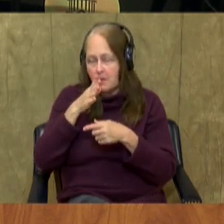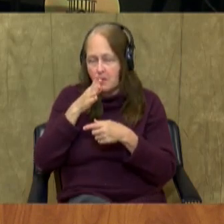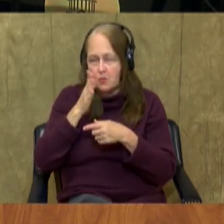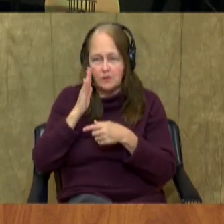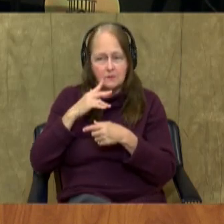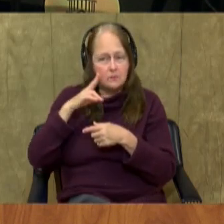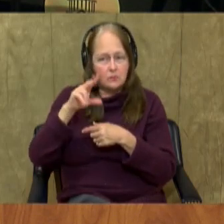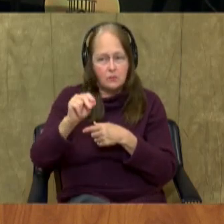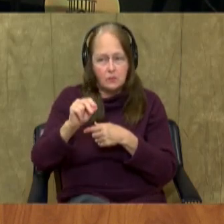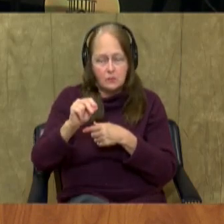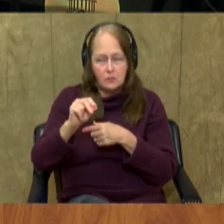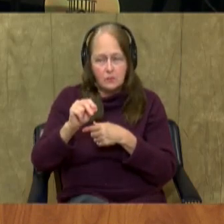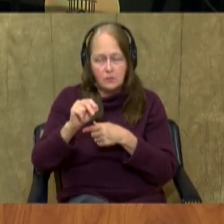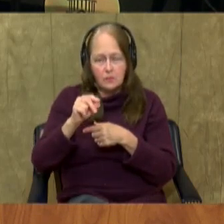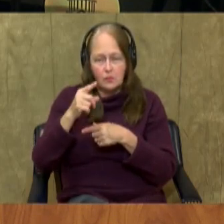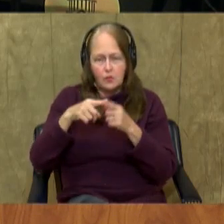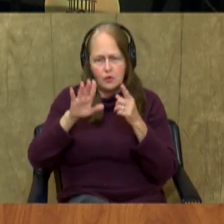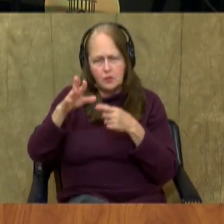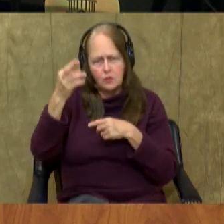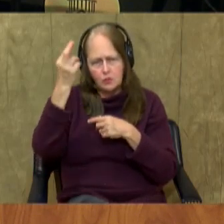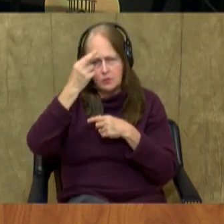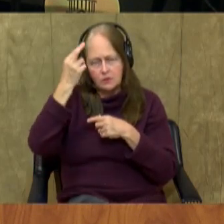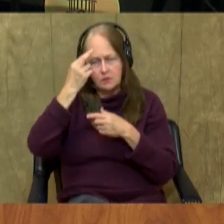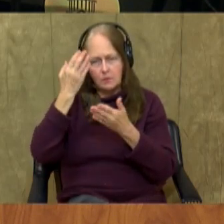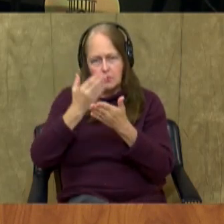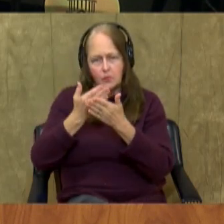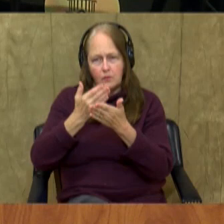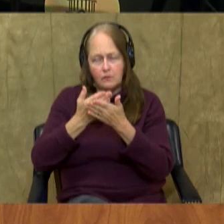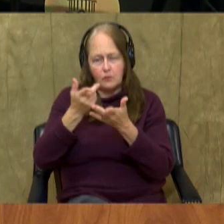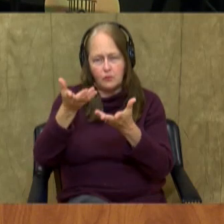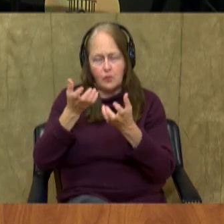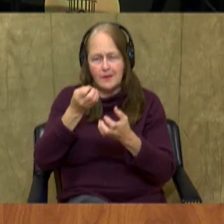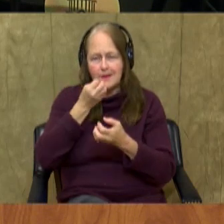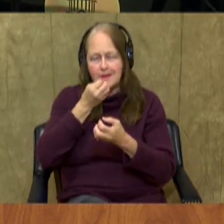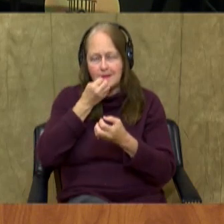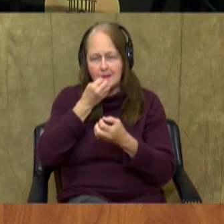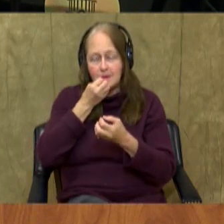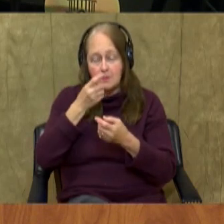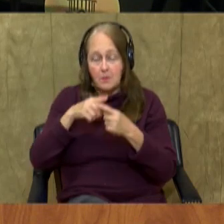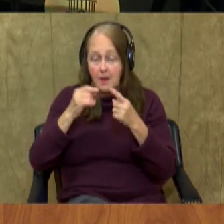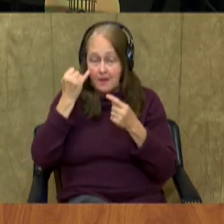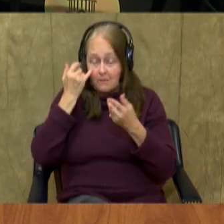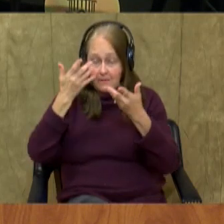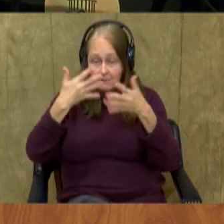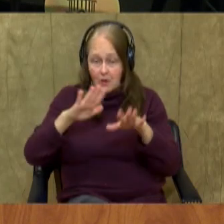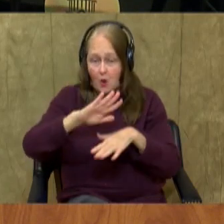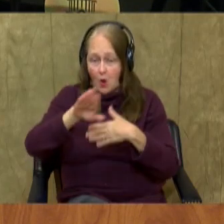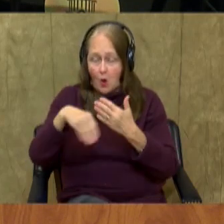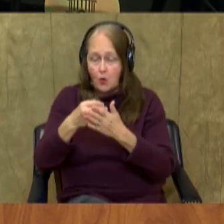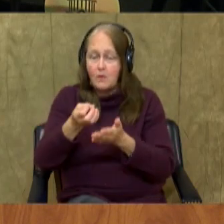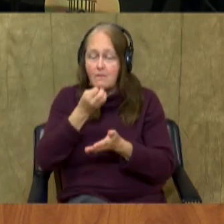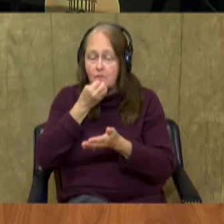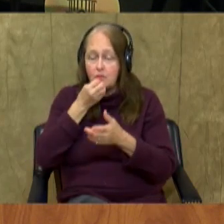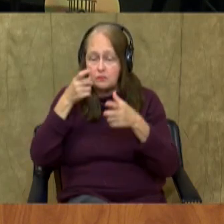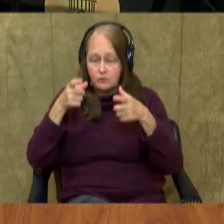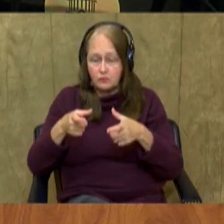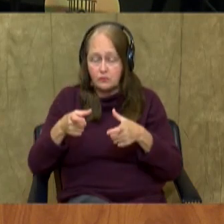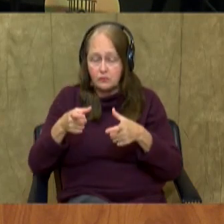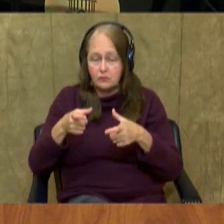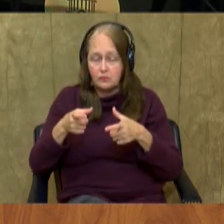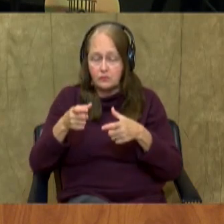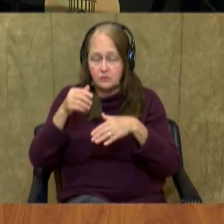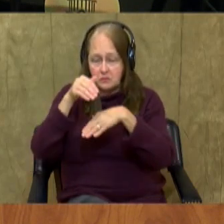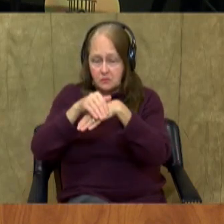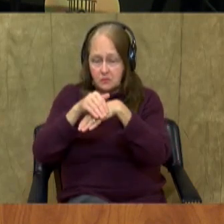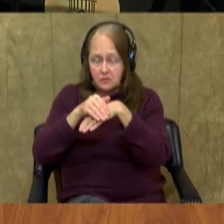say, to counteract what she said? Well, if I finish all of my dinner, is it okay for me to have it then?